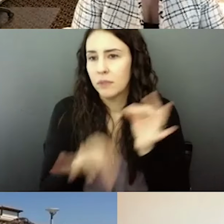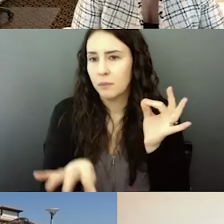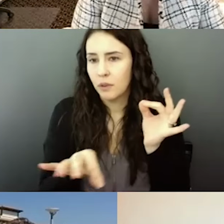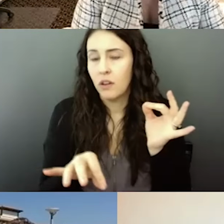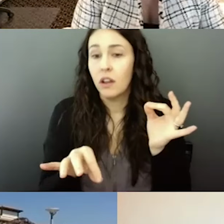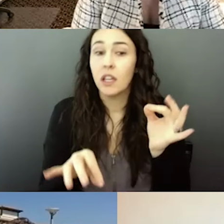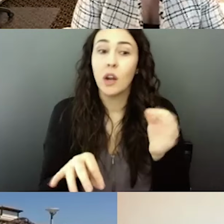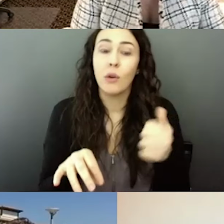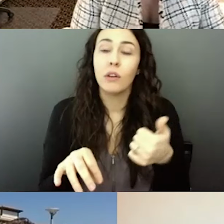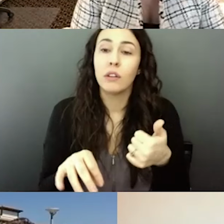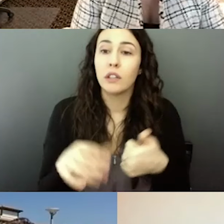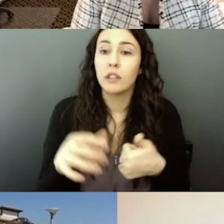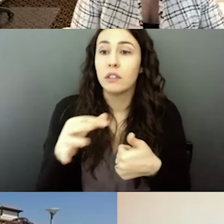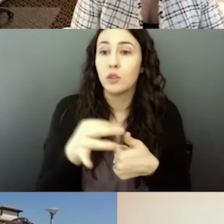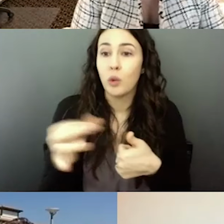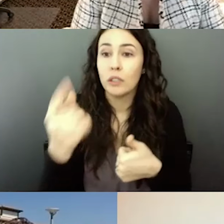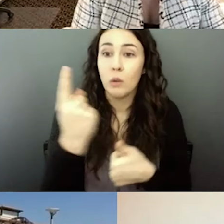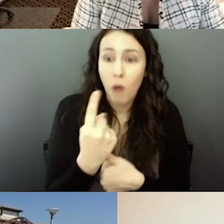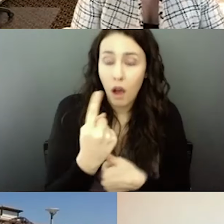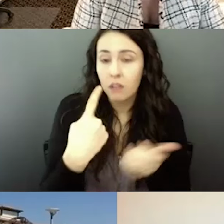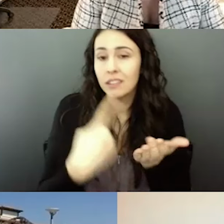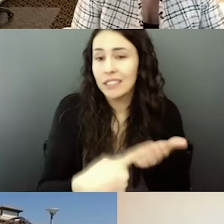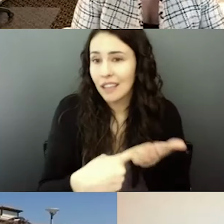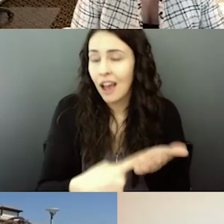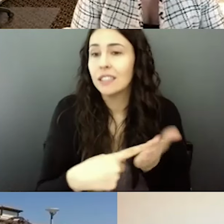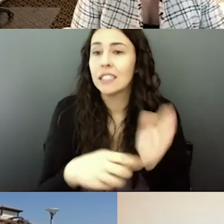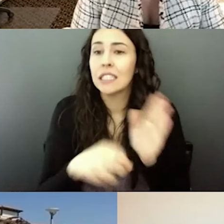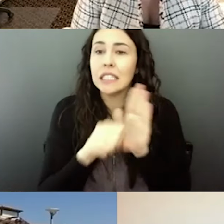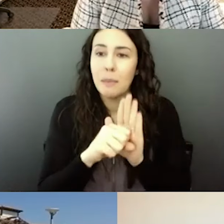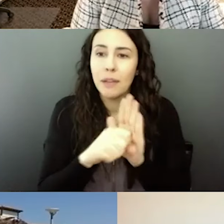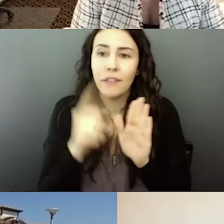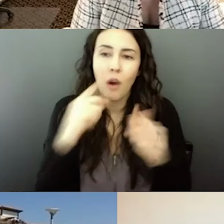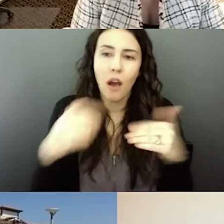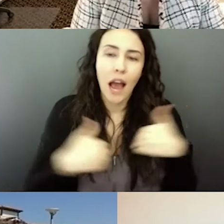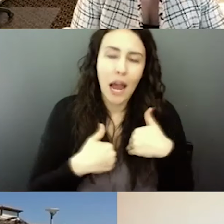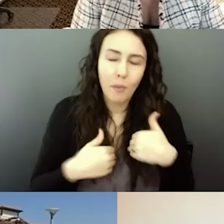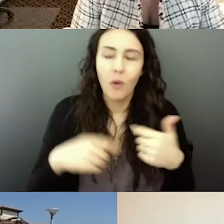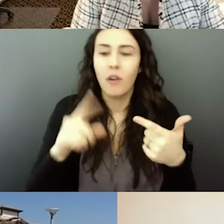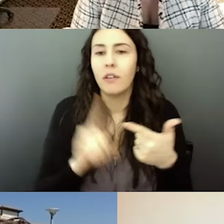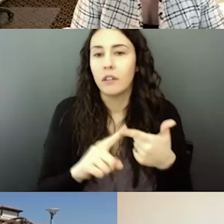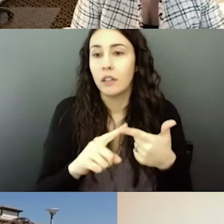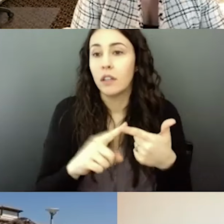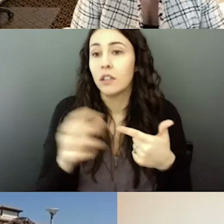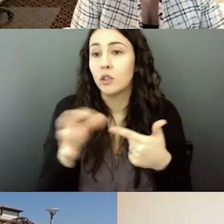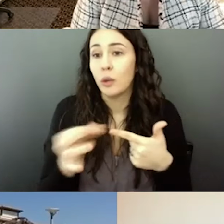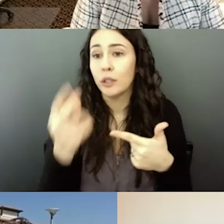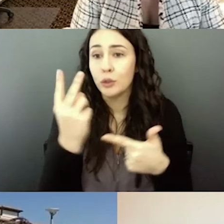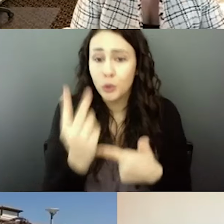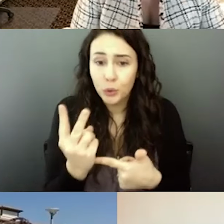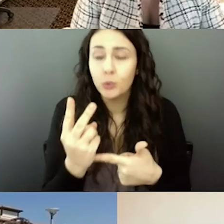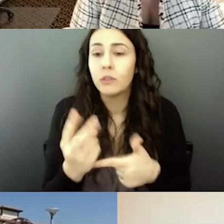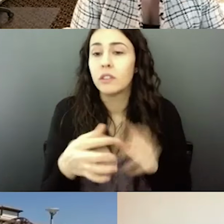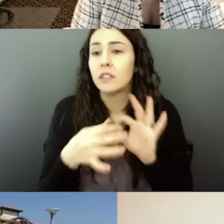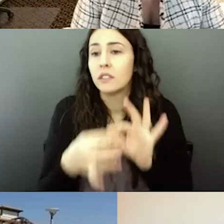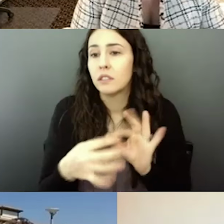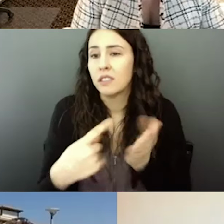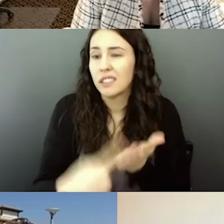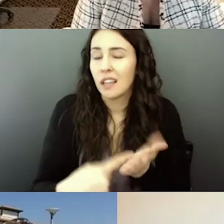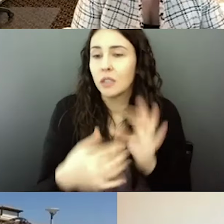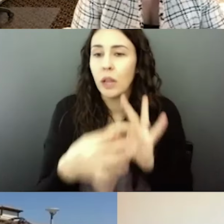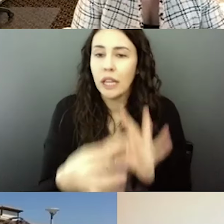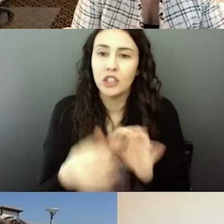choice 1, discuss the symbolism of animals. Choice 2, discuss the relationship with characters. Choice 3, gods